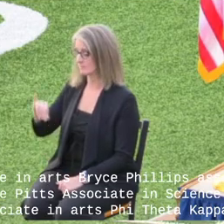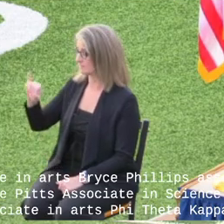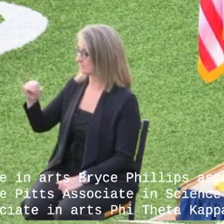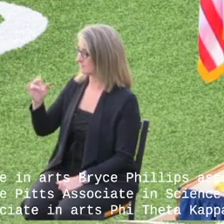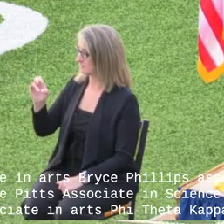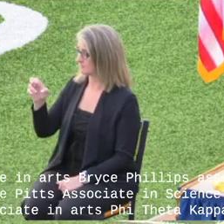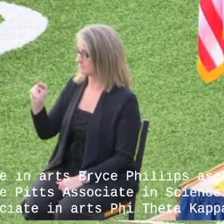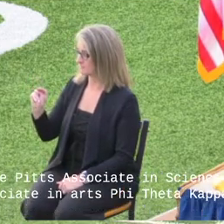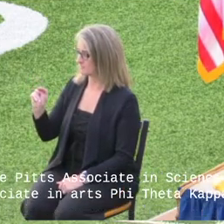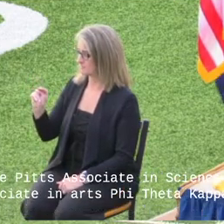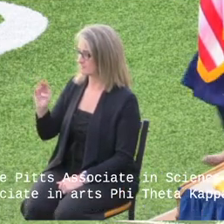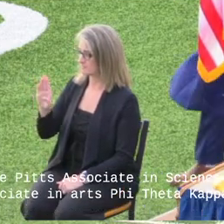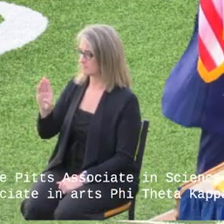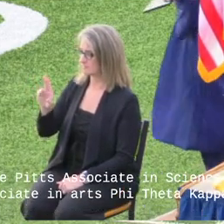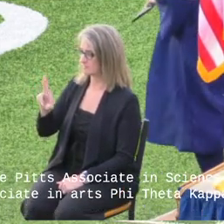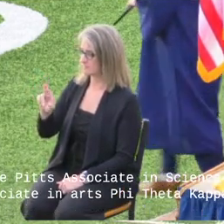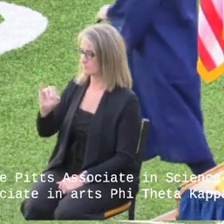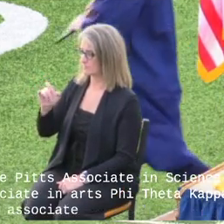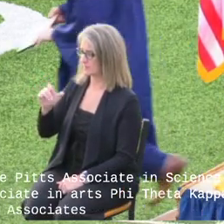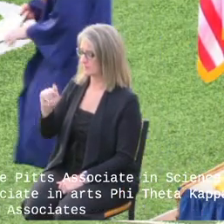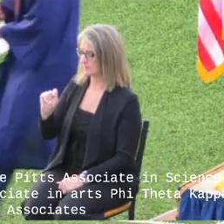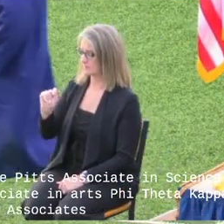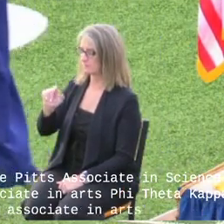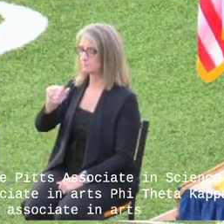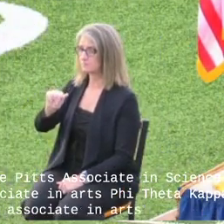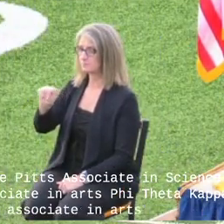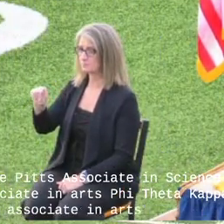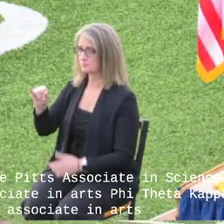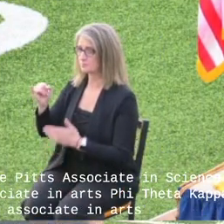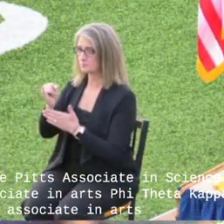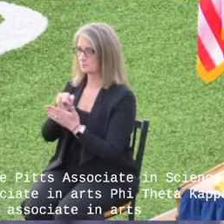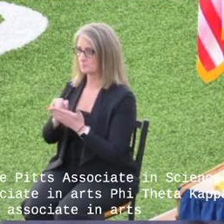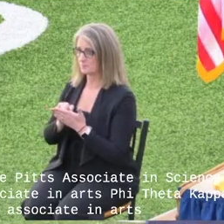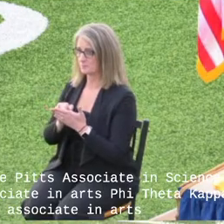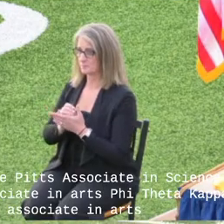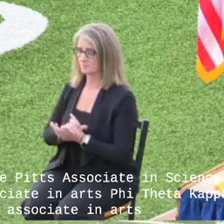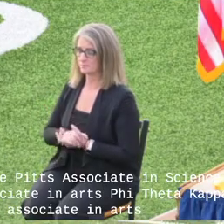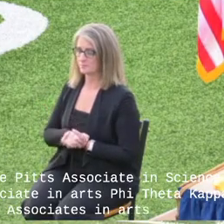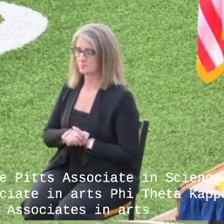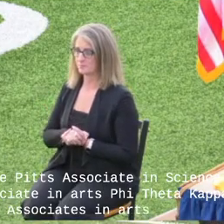Justin Edward Ricketts, Associate in Arts.